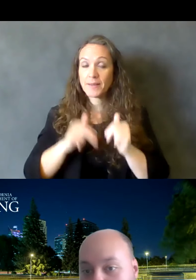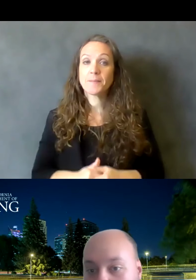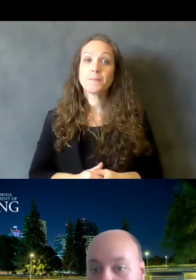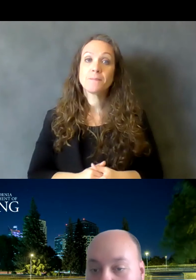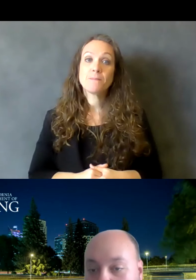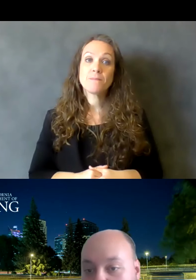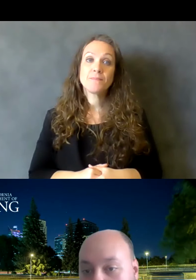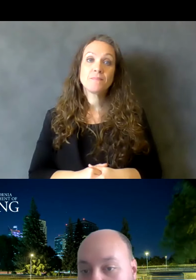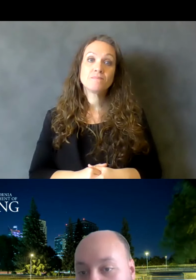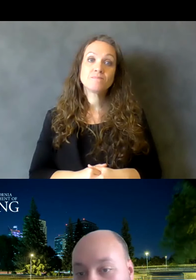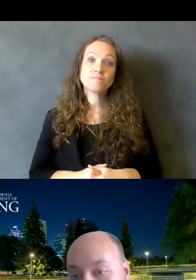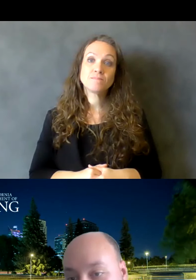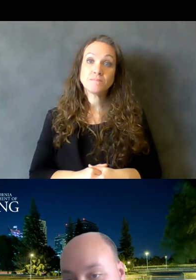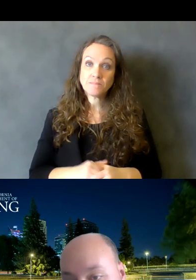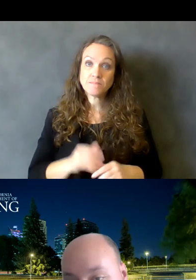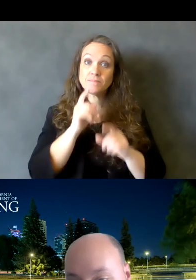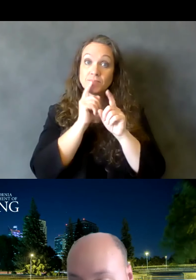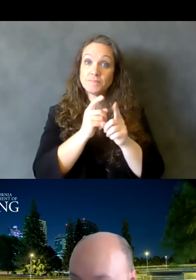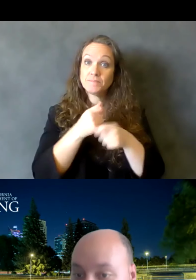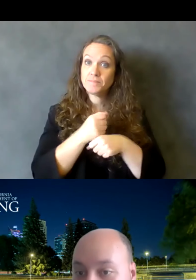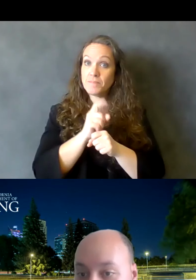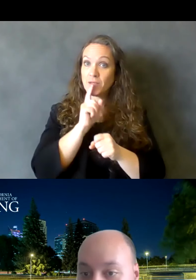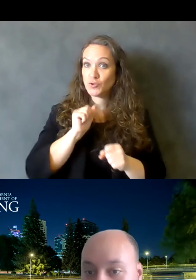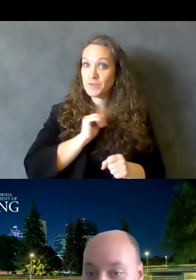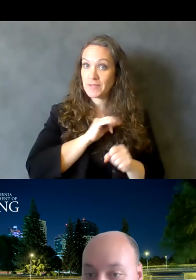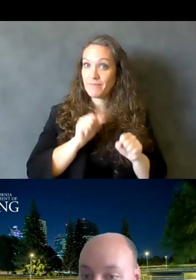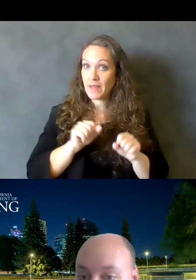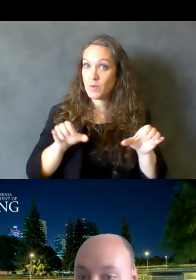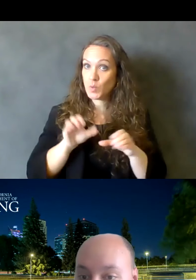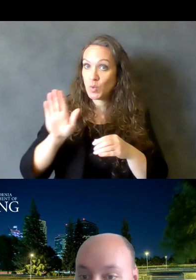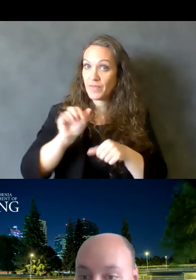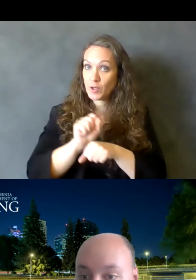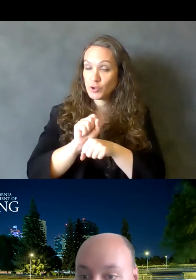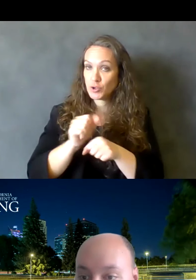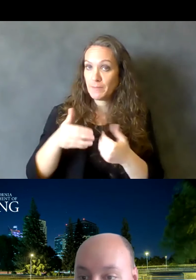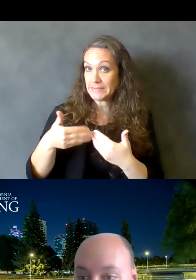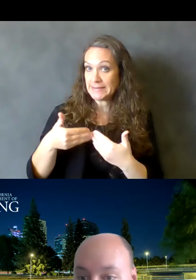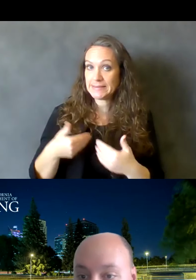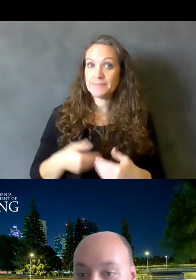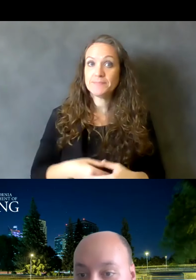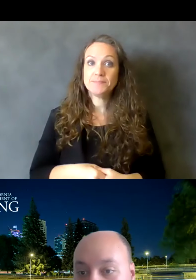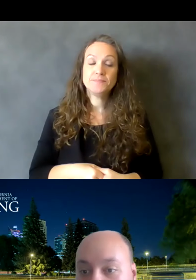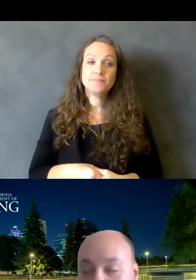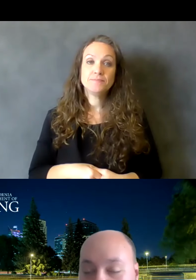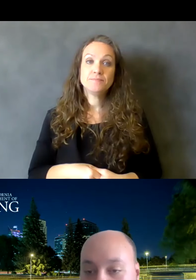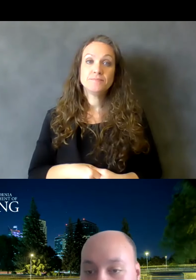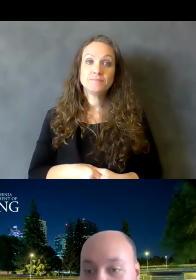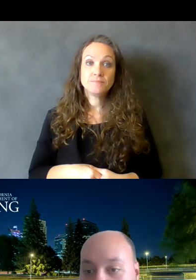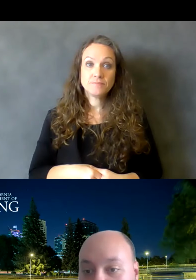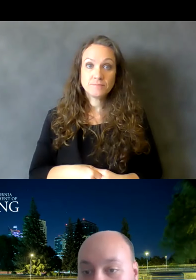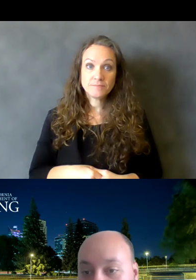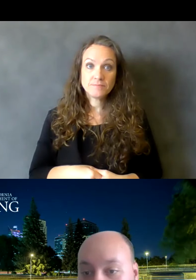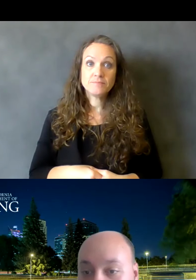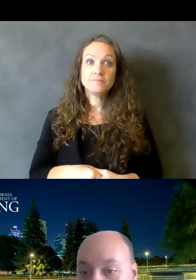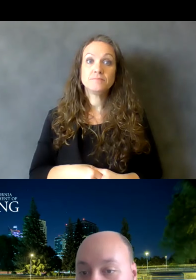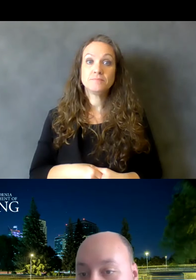facility to help ensure our staff can do their jobs and do them easily. And we will ensure that we